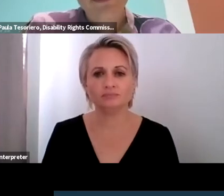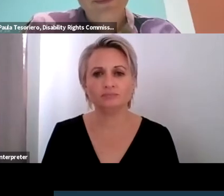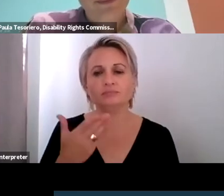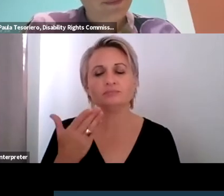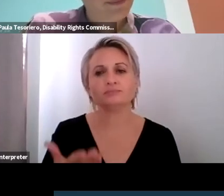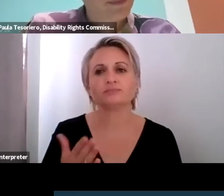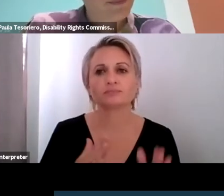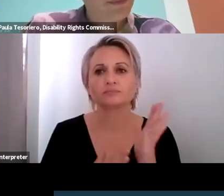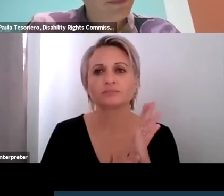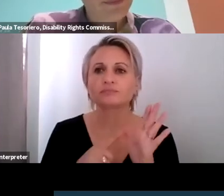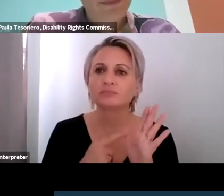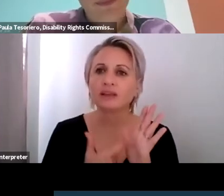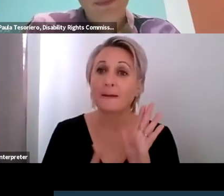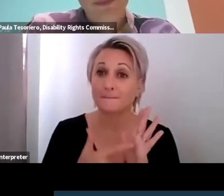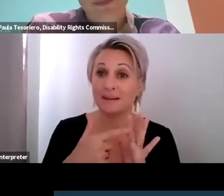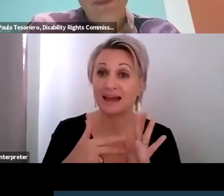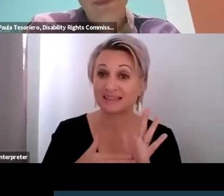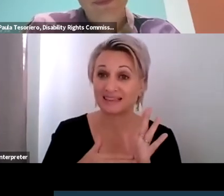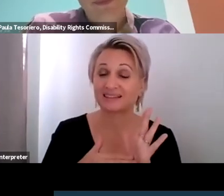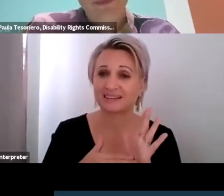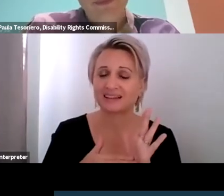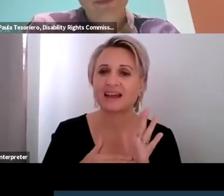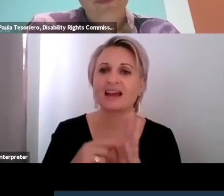intersectionality, which Paul has raised